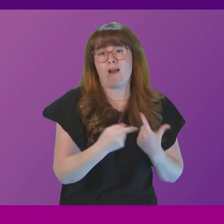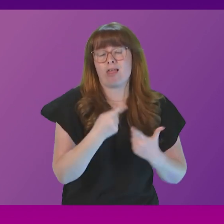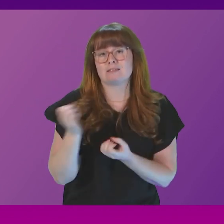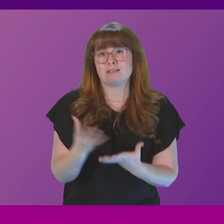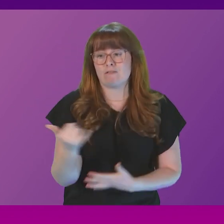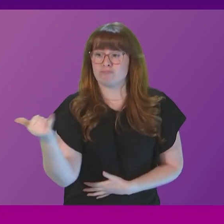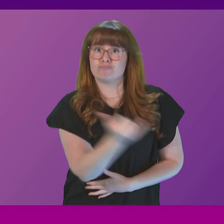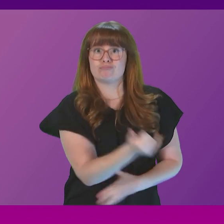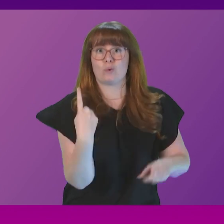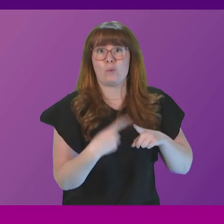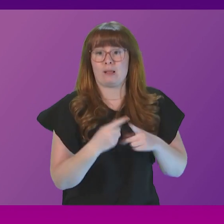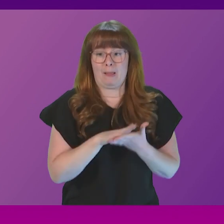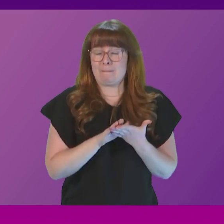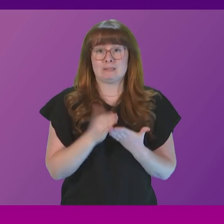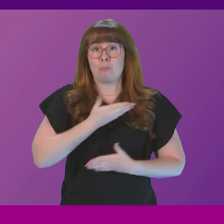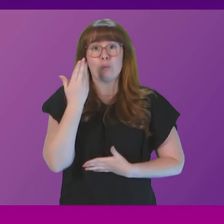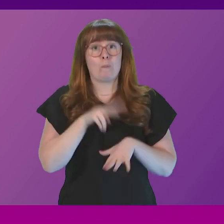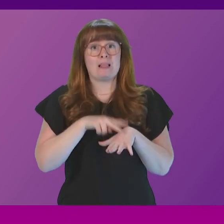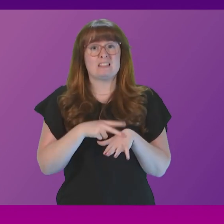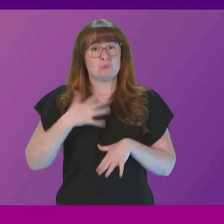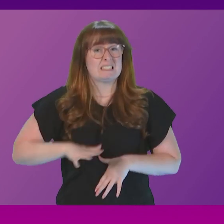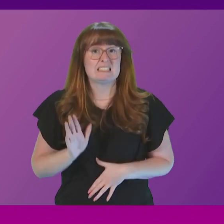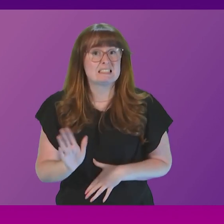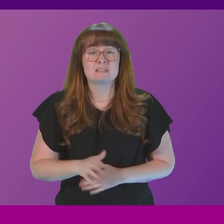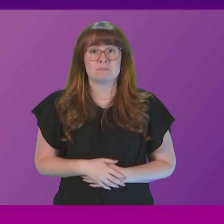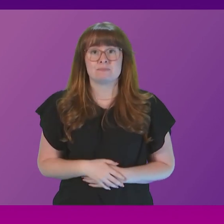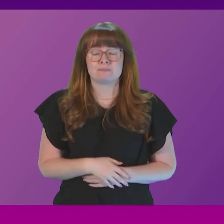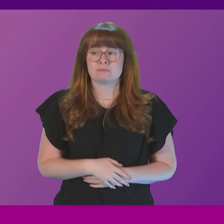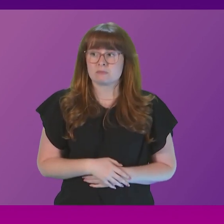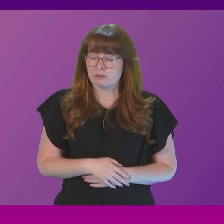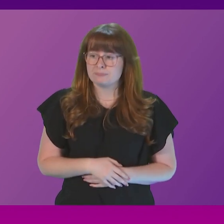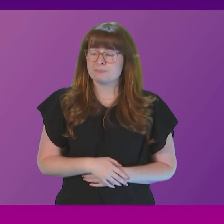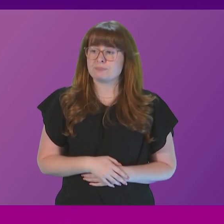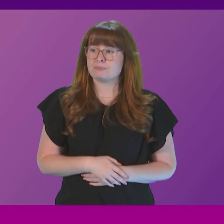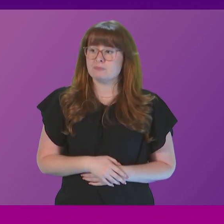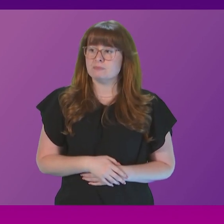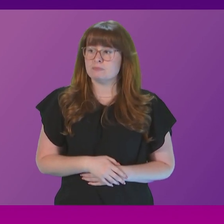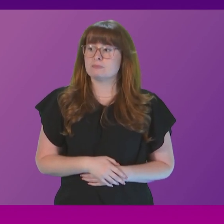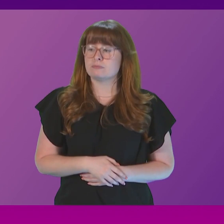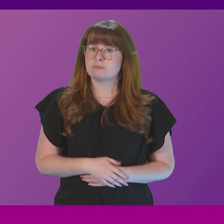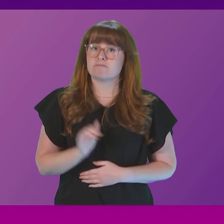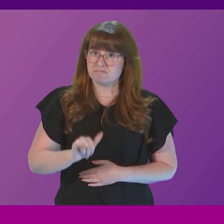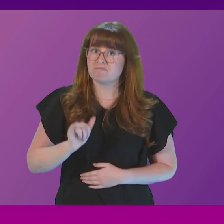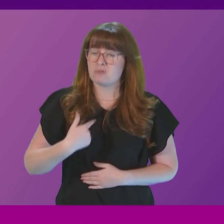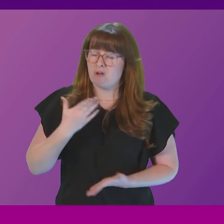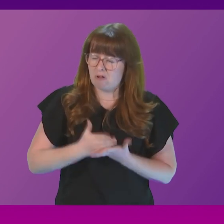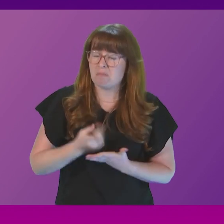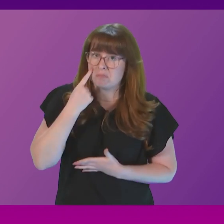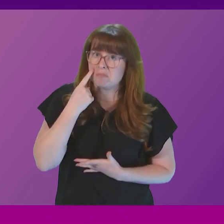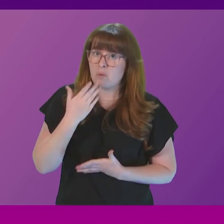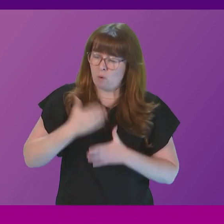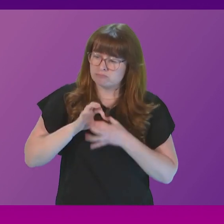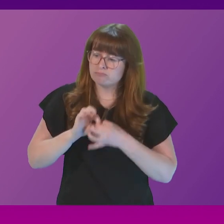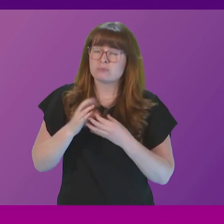perhaps without police attendance in the first place? Yes, I mean, we'll absolutely commit to working, of course, with the committee,